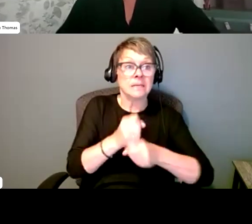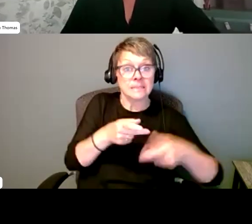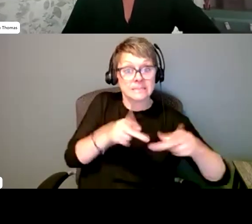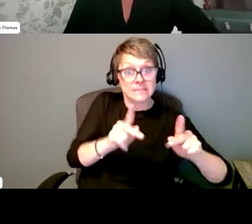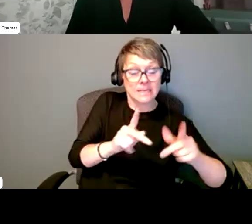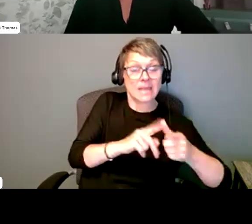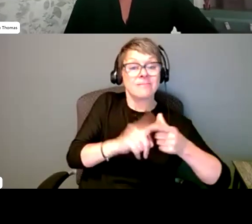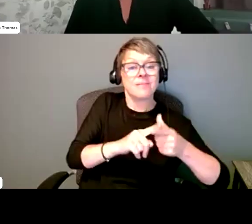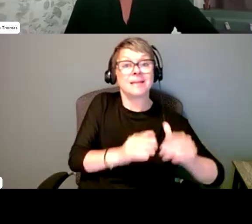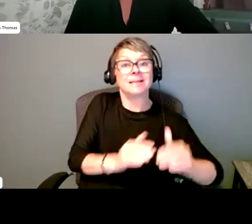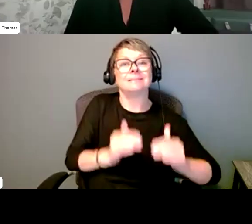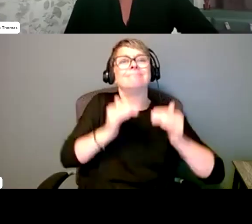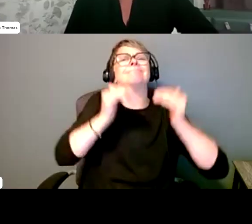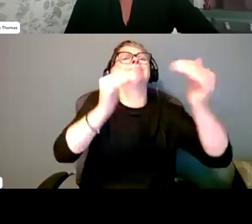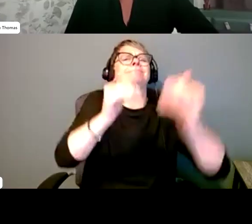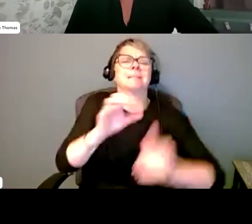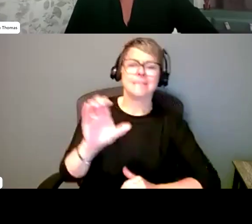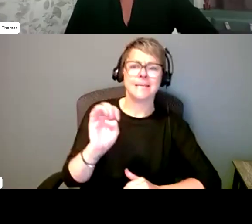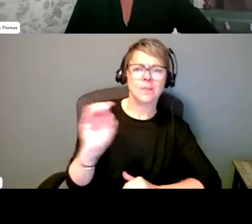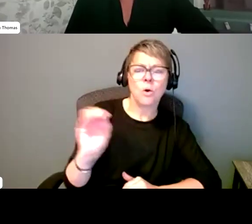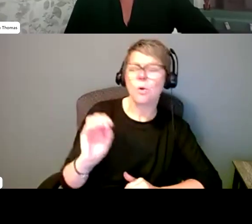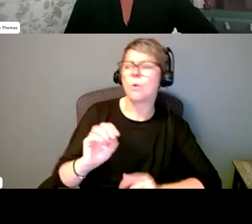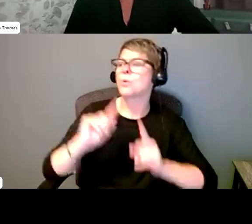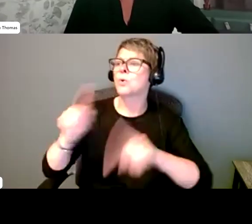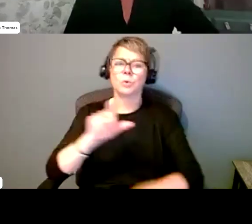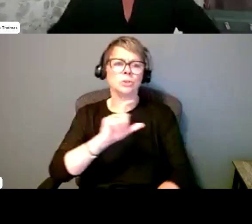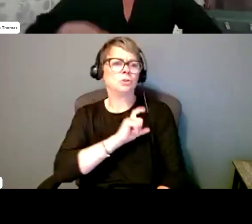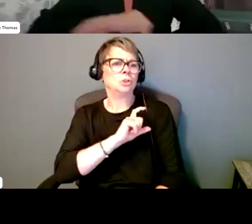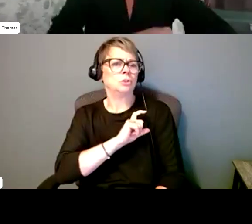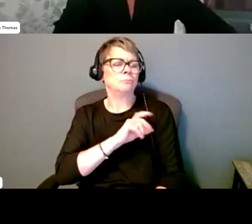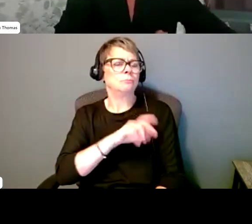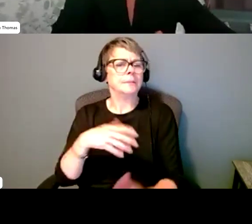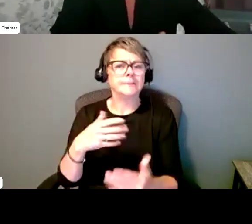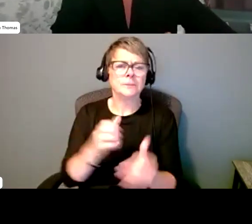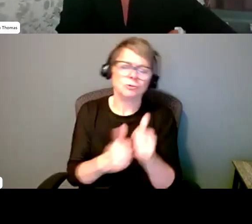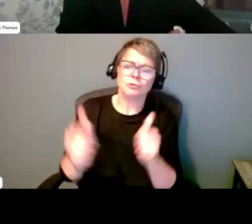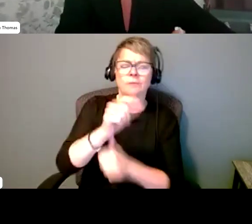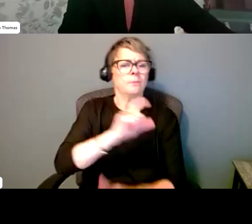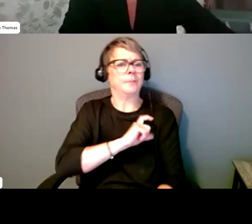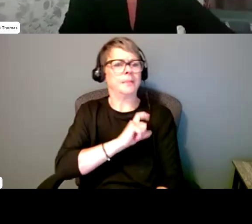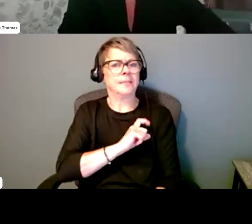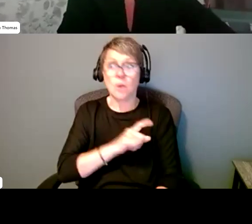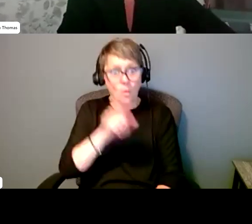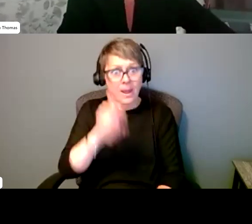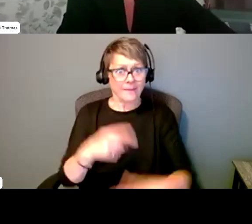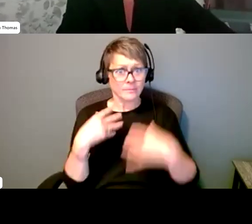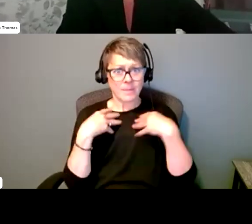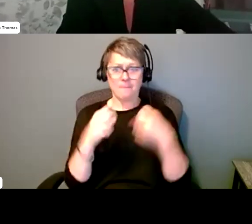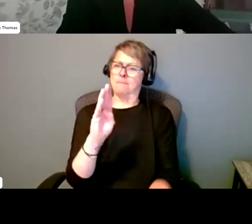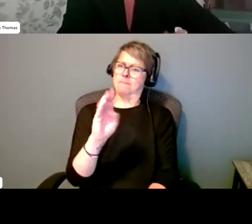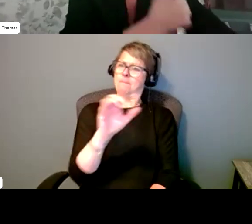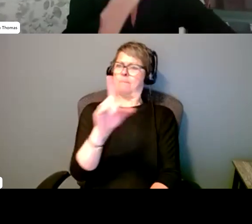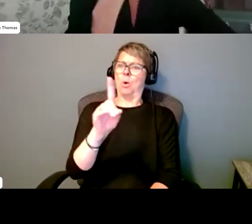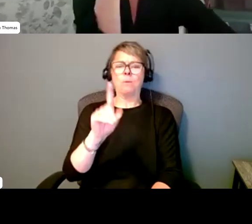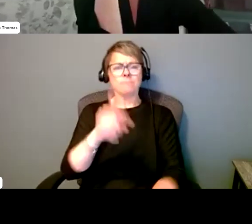the CEO and go to the chief of police to get action. Like, we need to be bold about this. We need to get people on